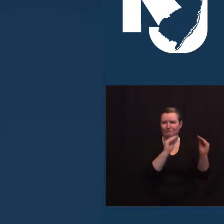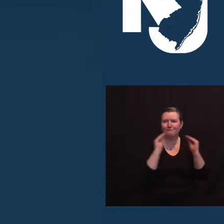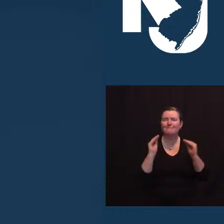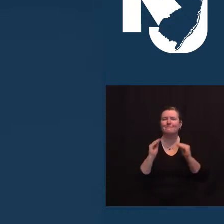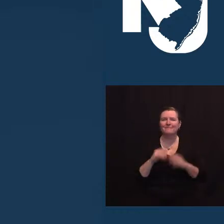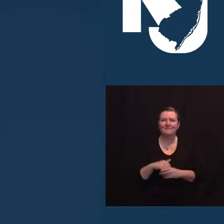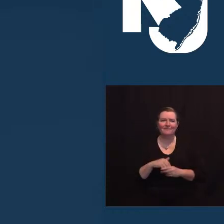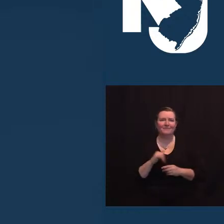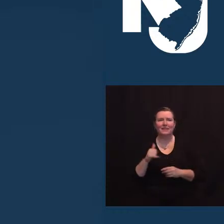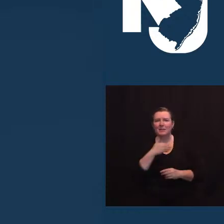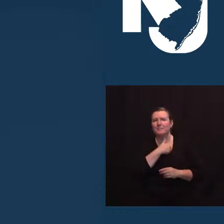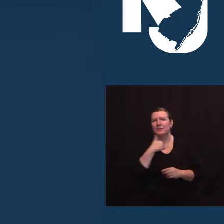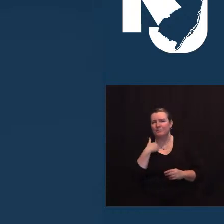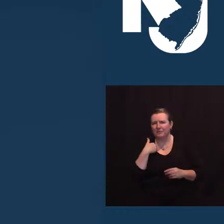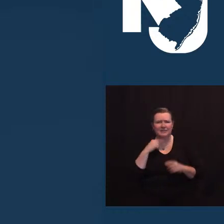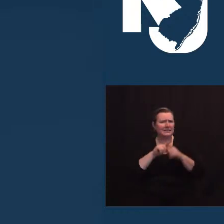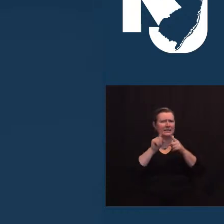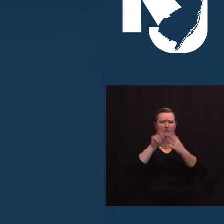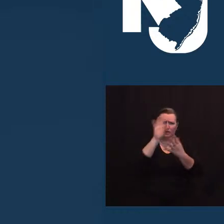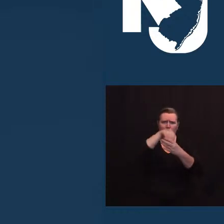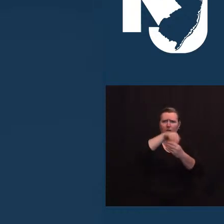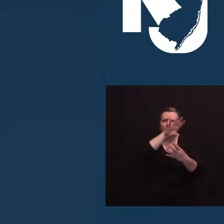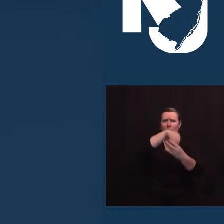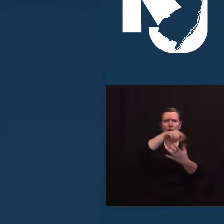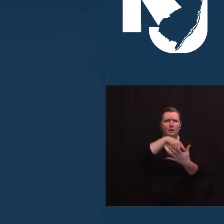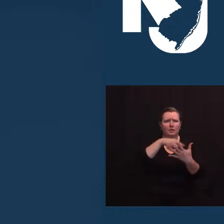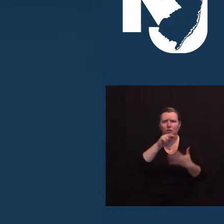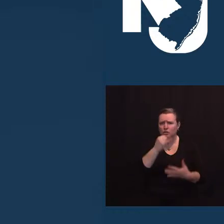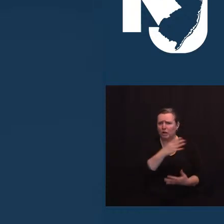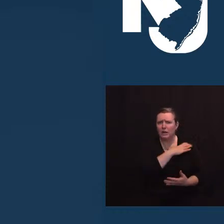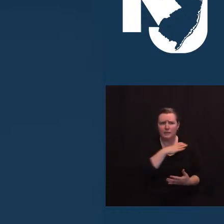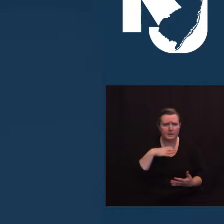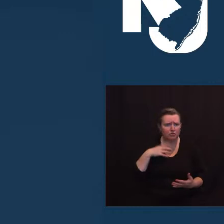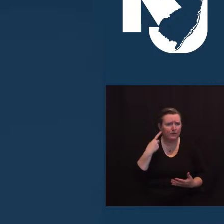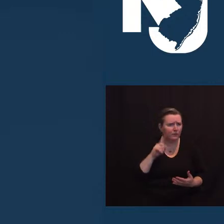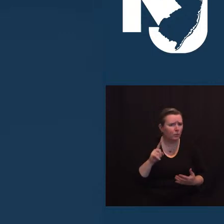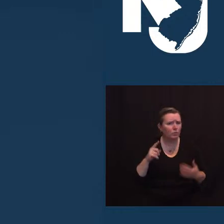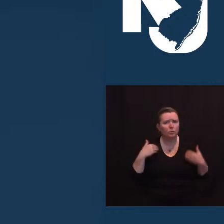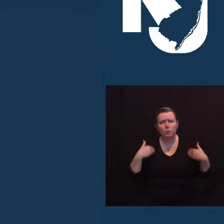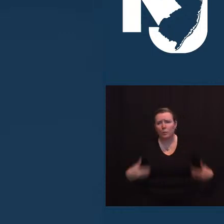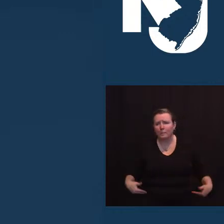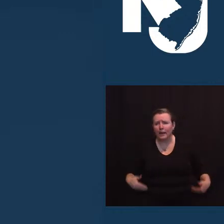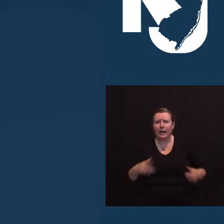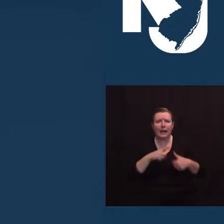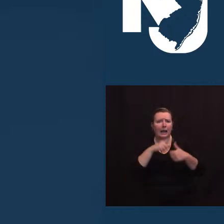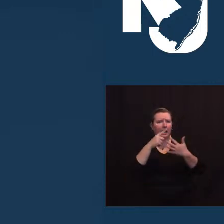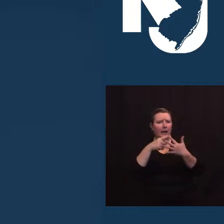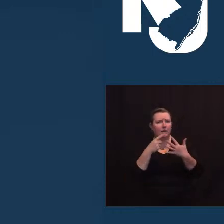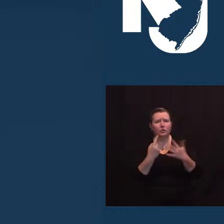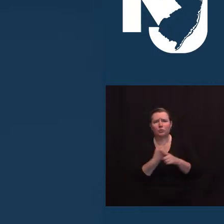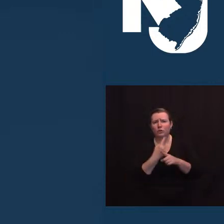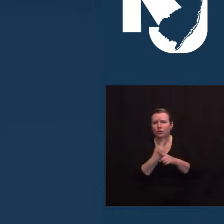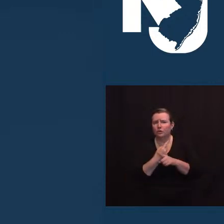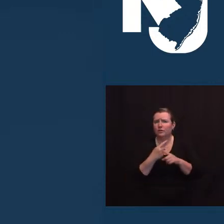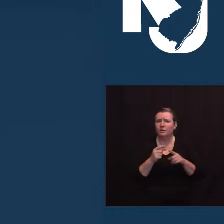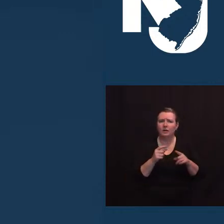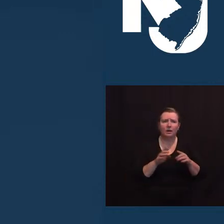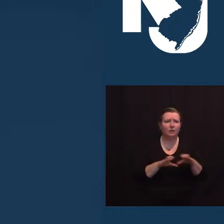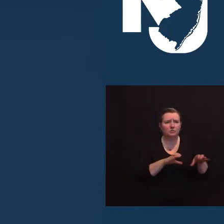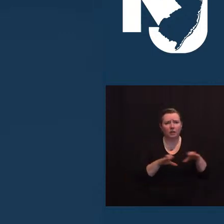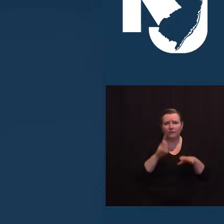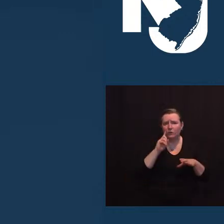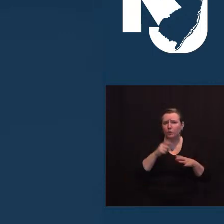the New Jersey Committee for Humanities, and the Advisory Committee on Judicial Conduct of the New Jersey Supreme Court, among many